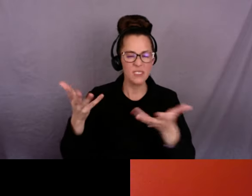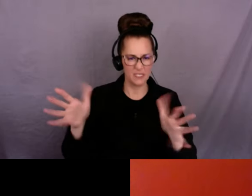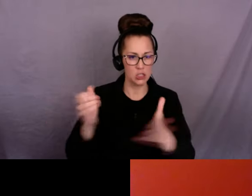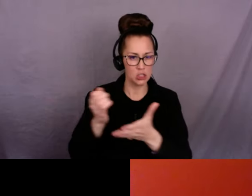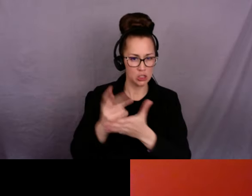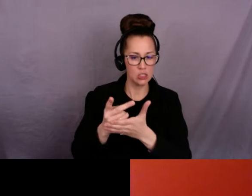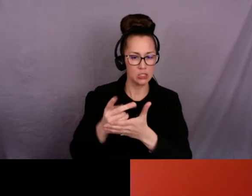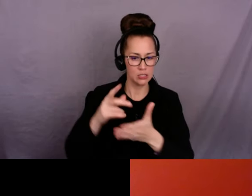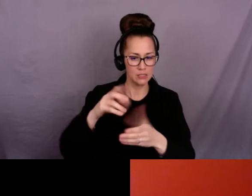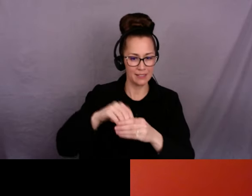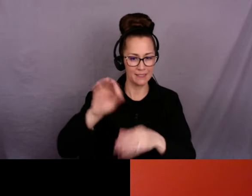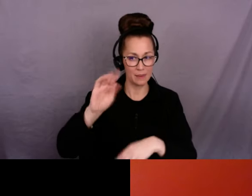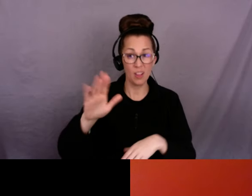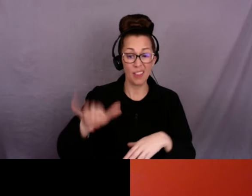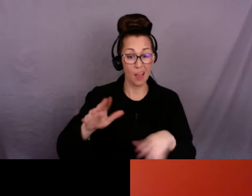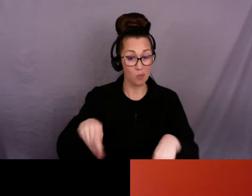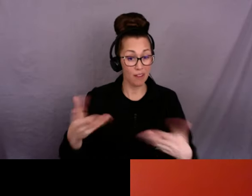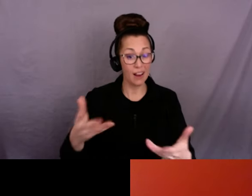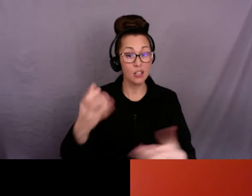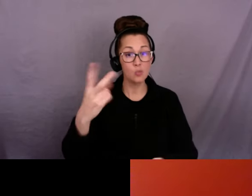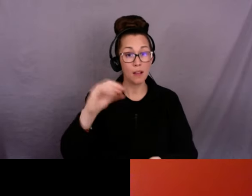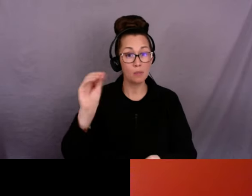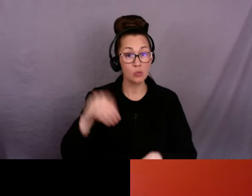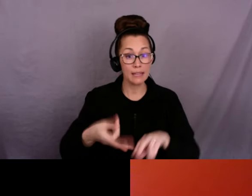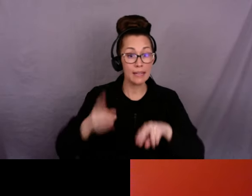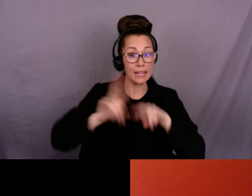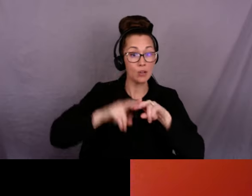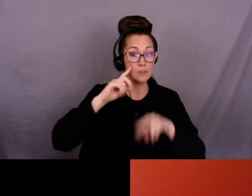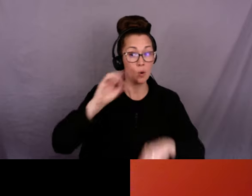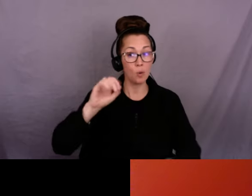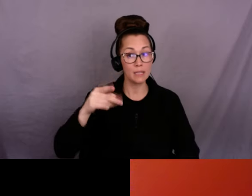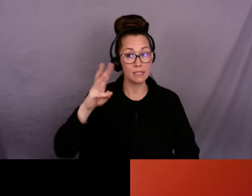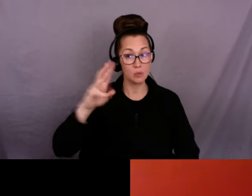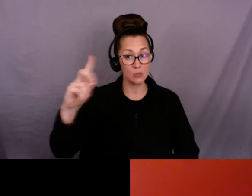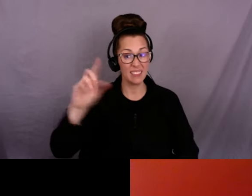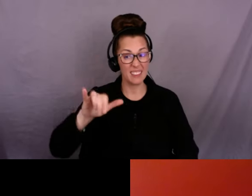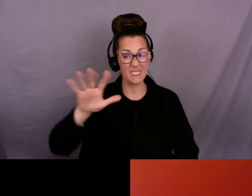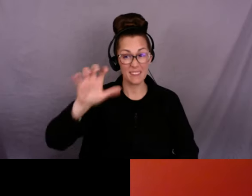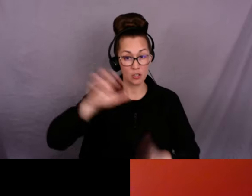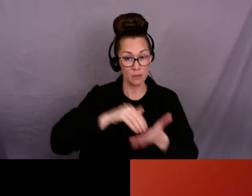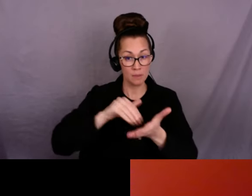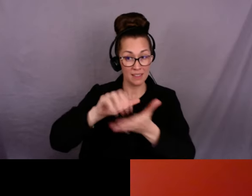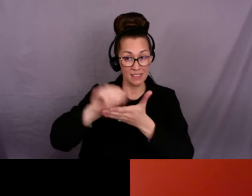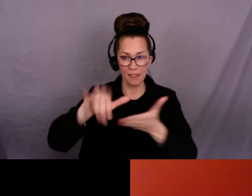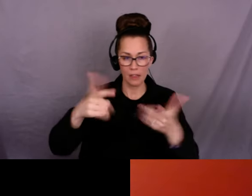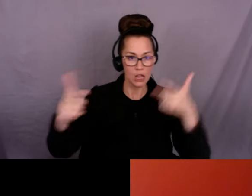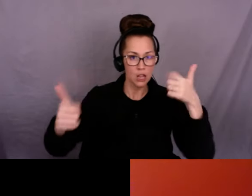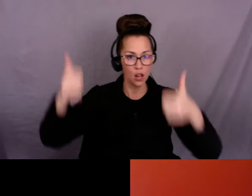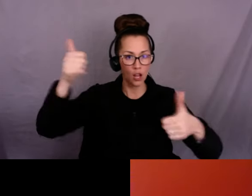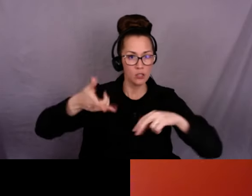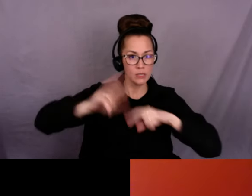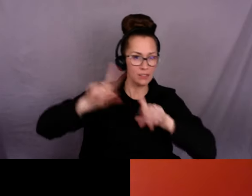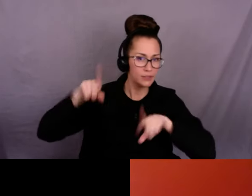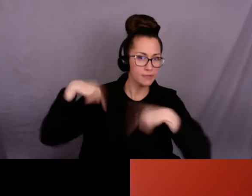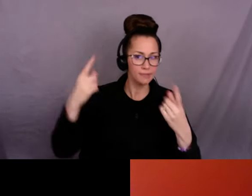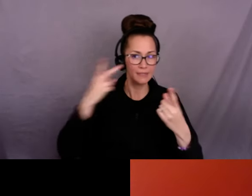provided a 12% increase for the OPWDD budget, which is the equivalent of $500 million. It's the largest increase this agency's budget has